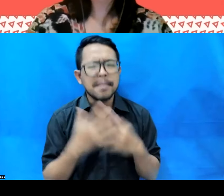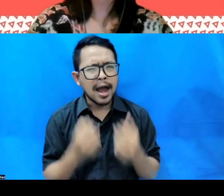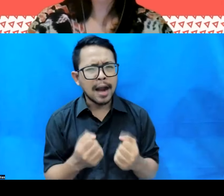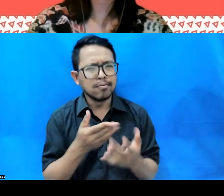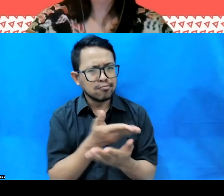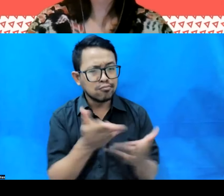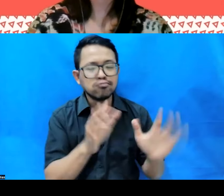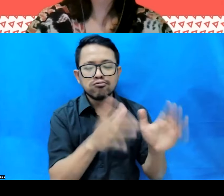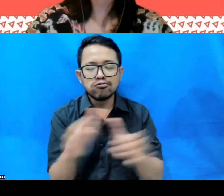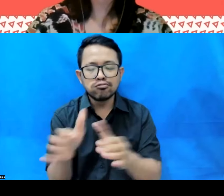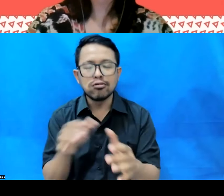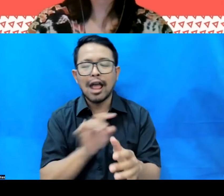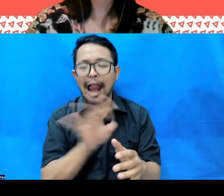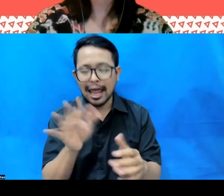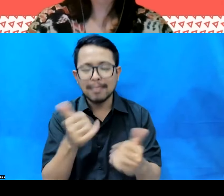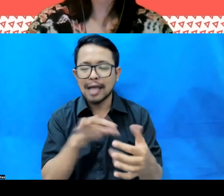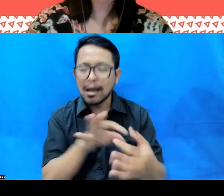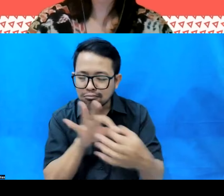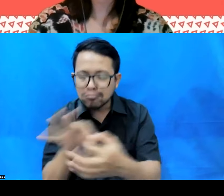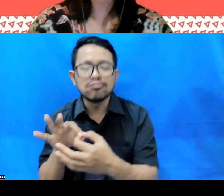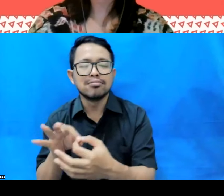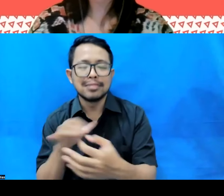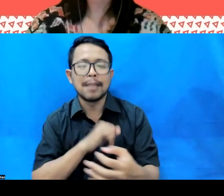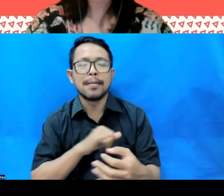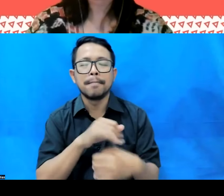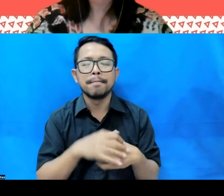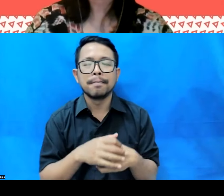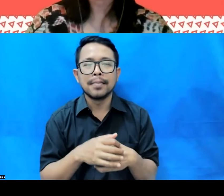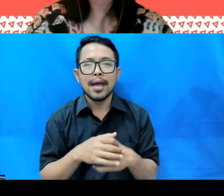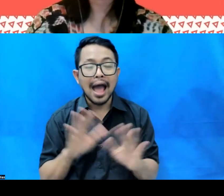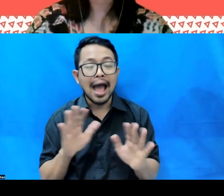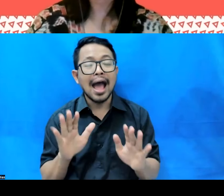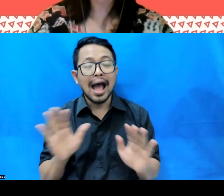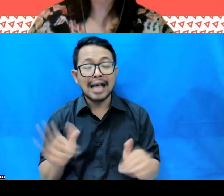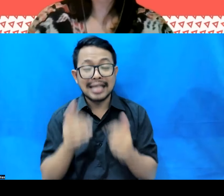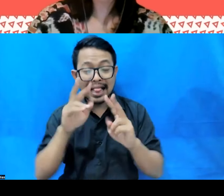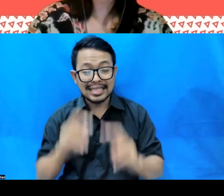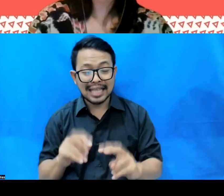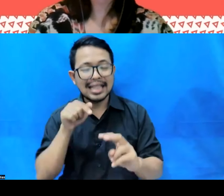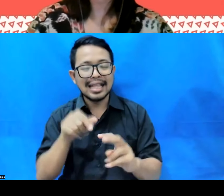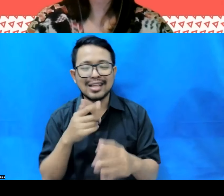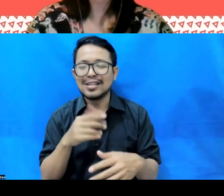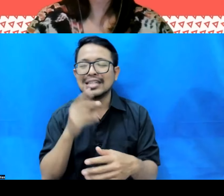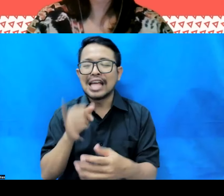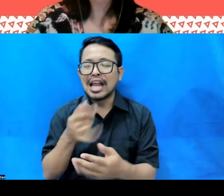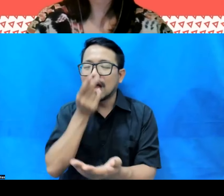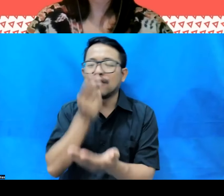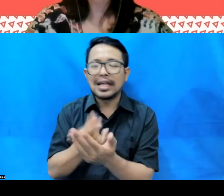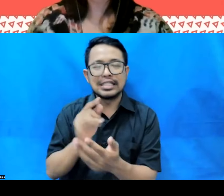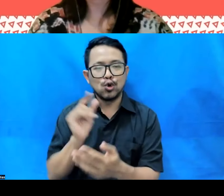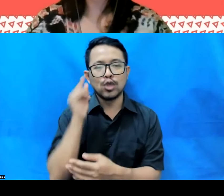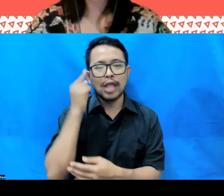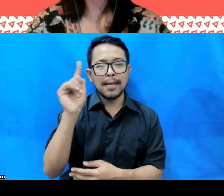also hope that more parties can collaborate with us, and we are sure that the results of the research will be a